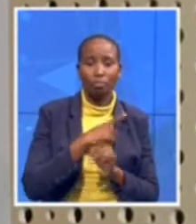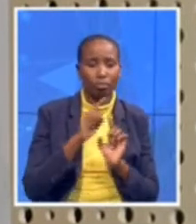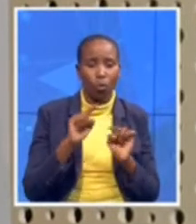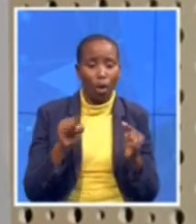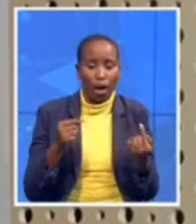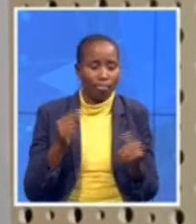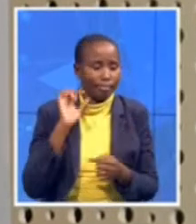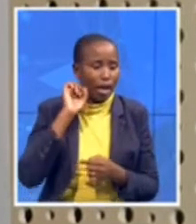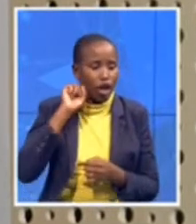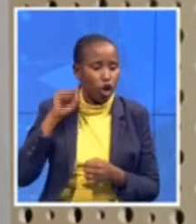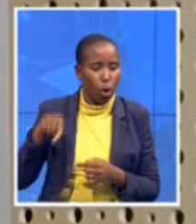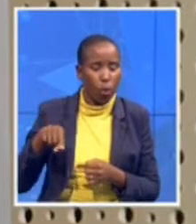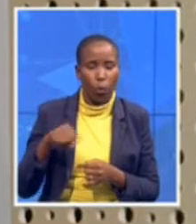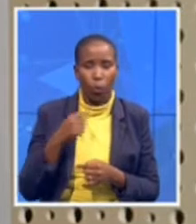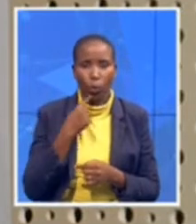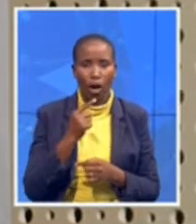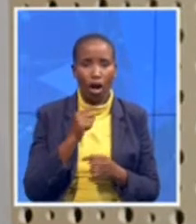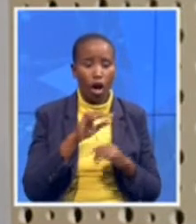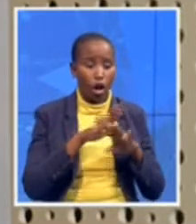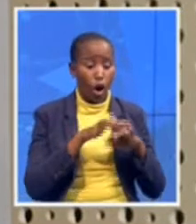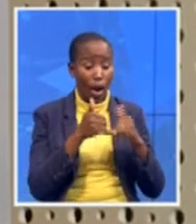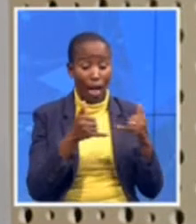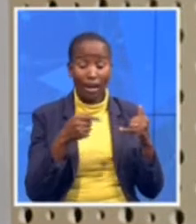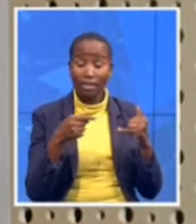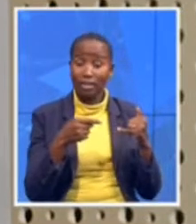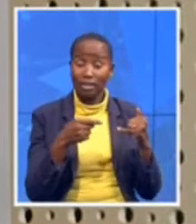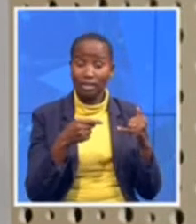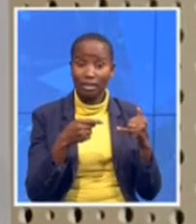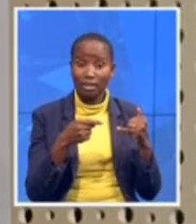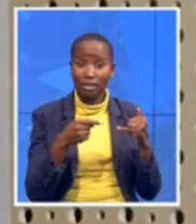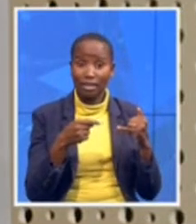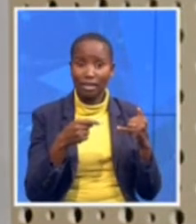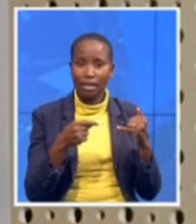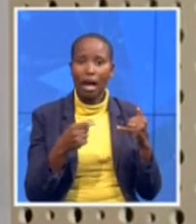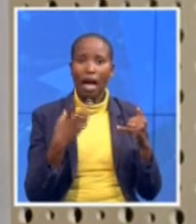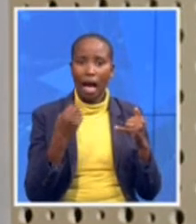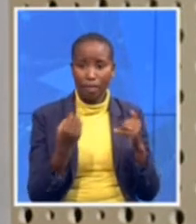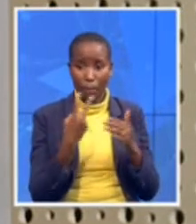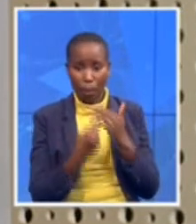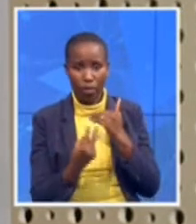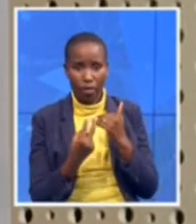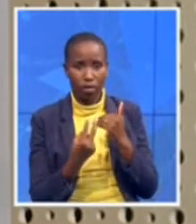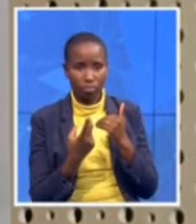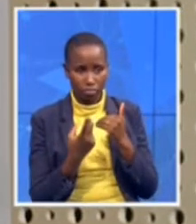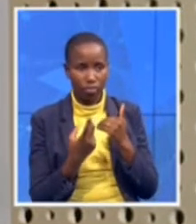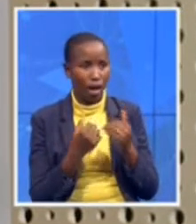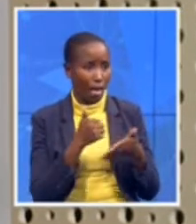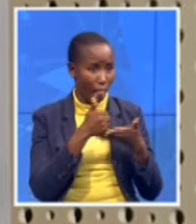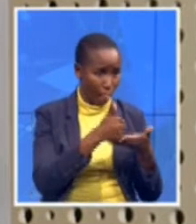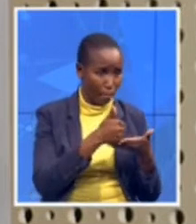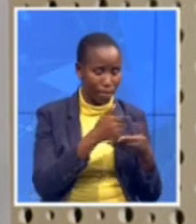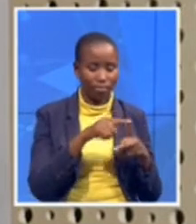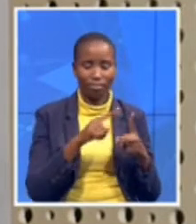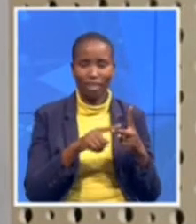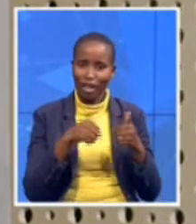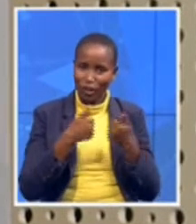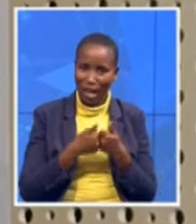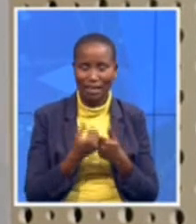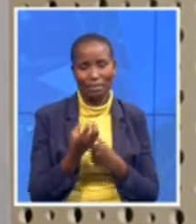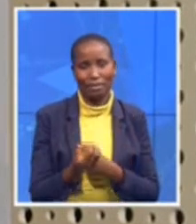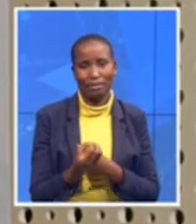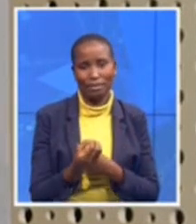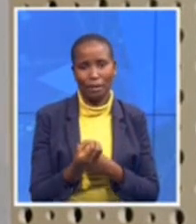space brings about both benefits and challenges, and we are aware of that. There are extensive benefits, of course, and